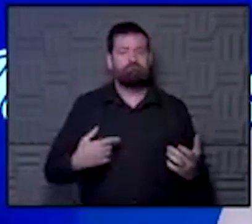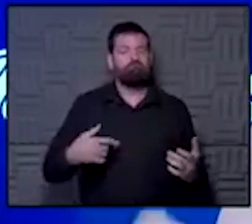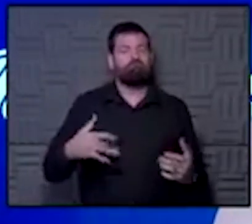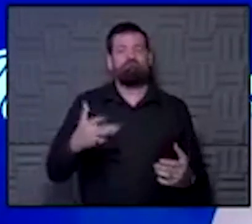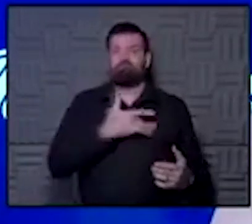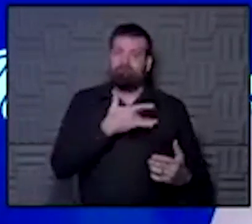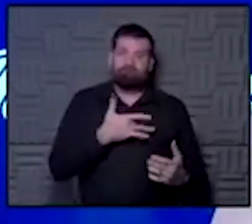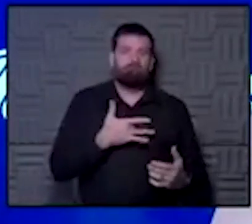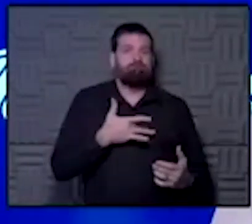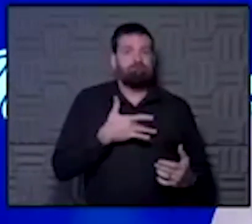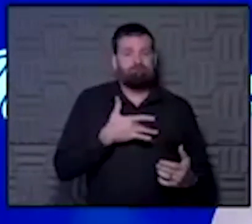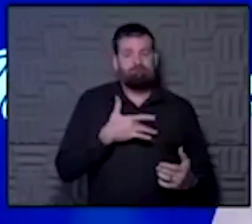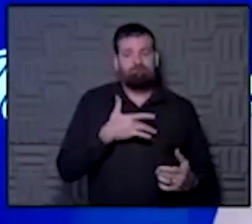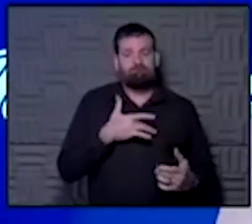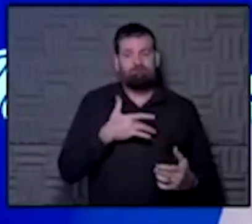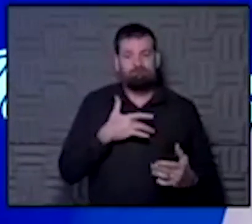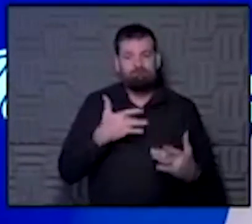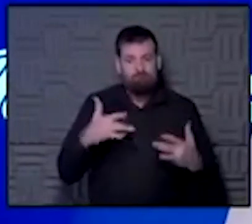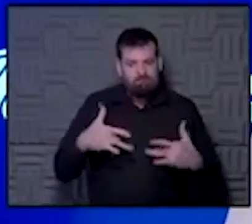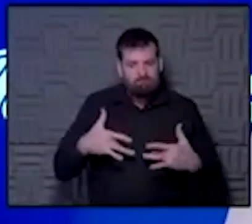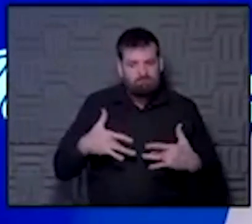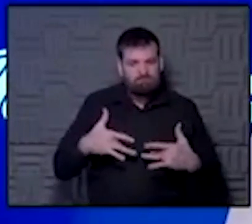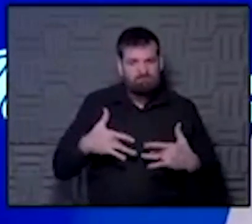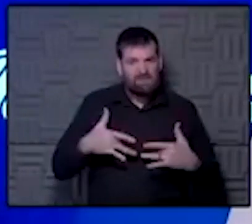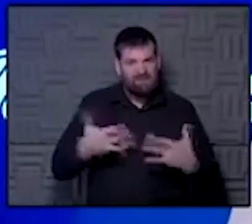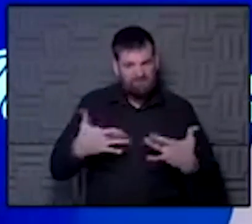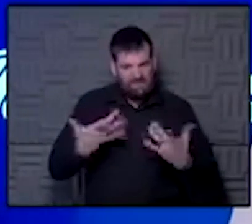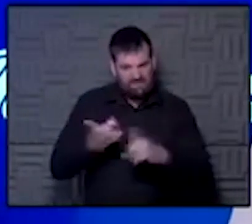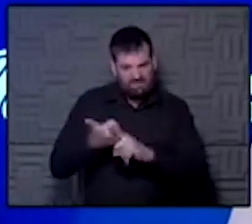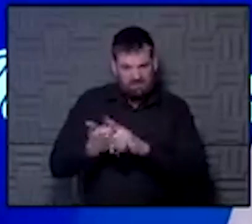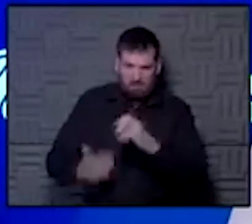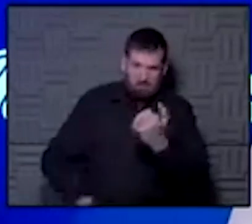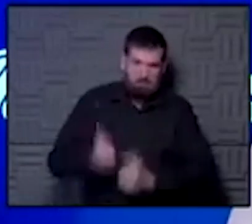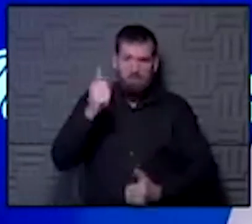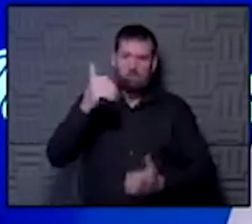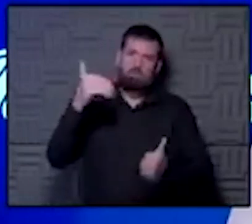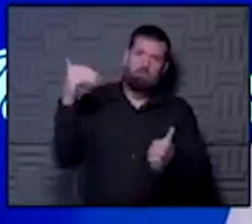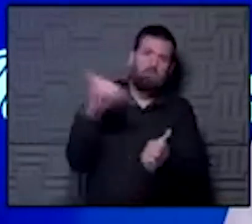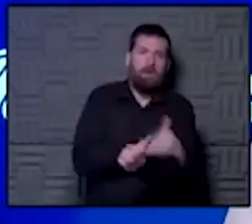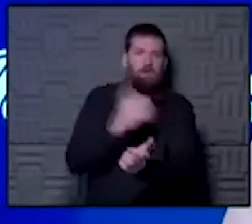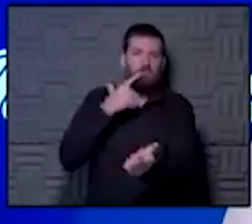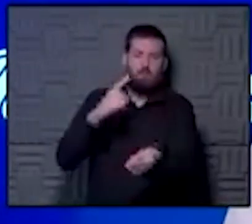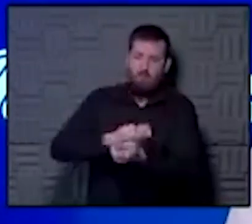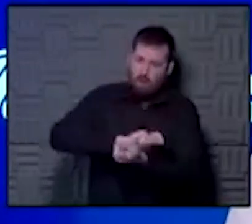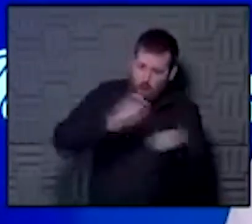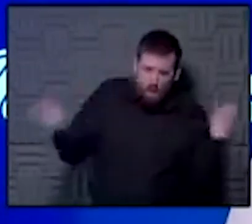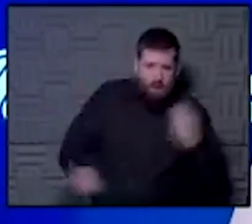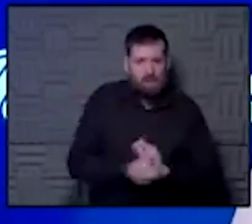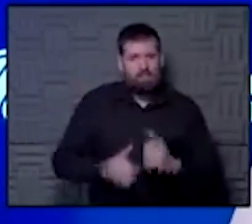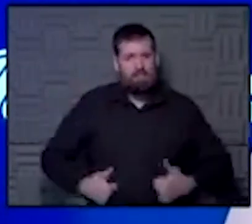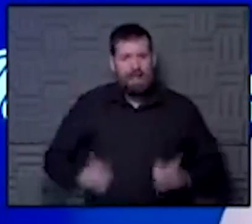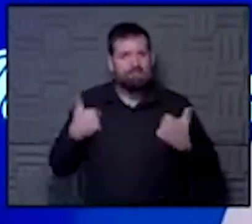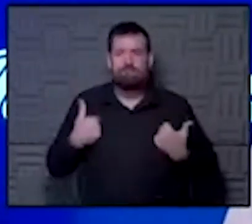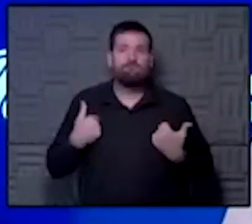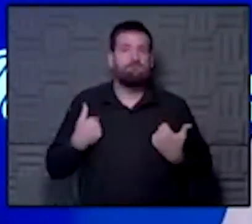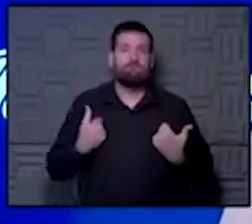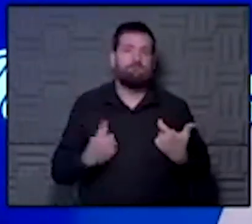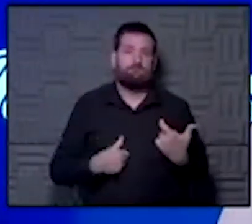me. The events that have the most power to transform our lives, we would never